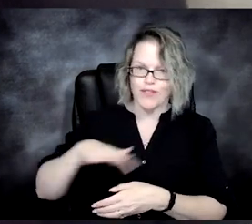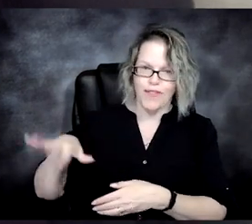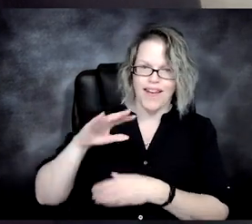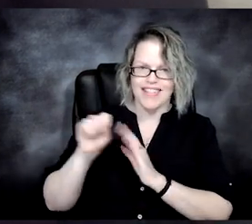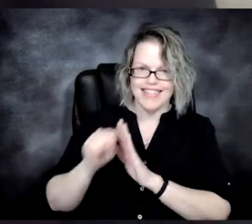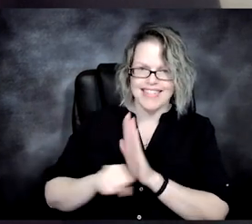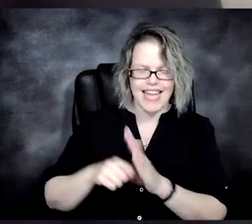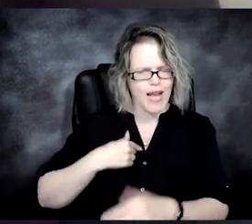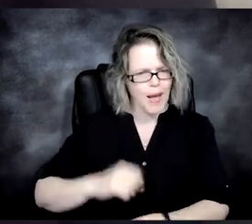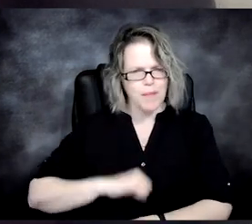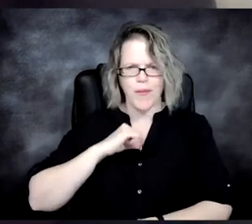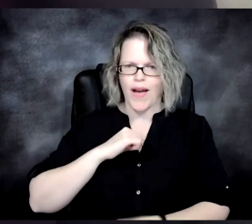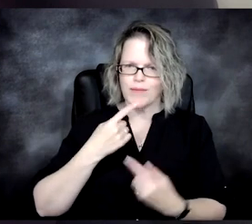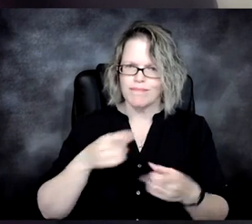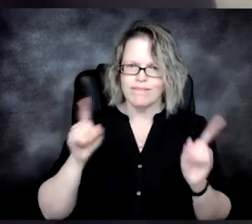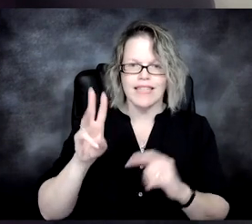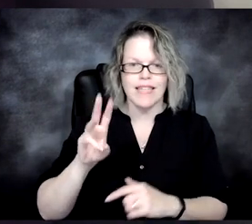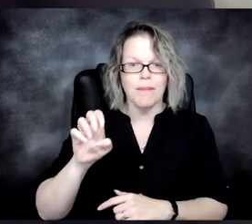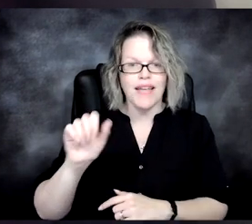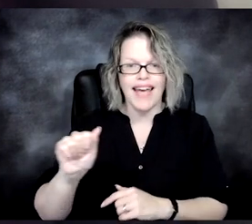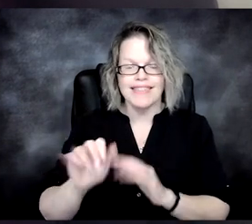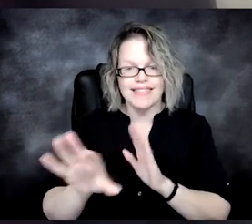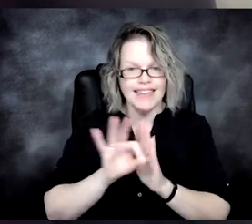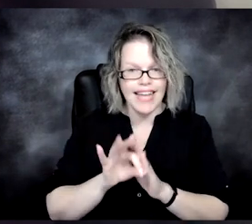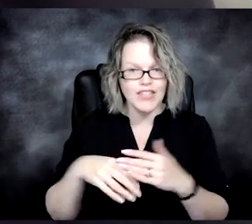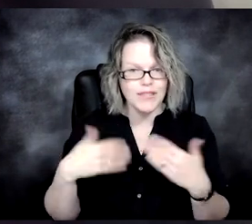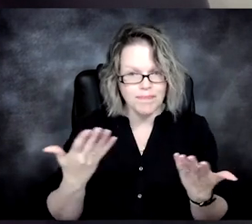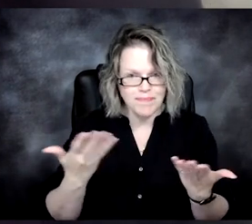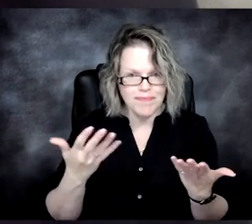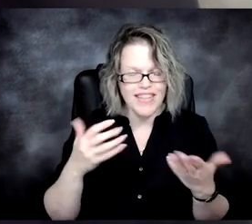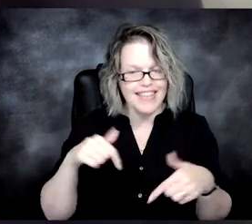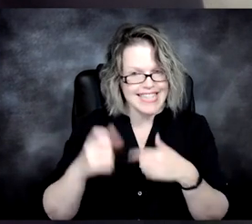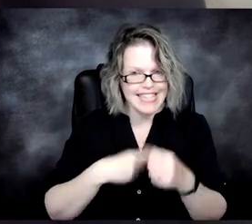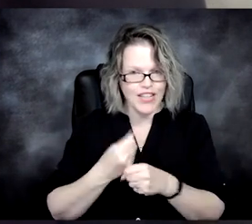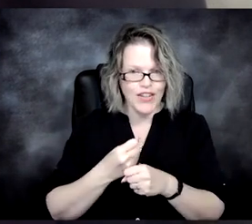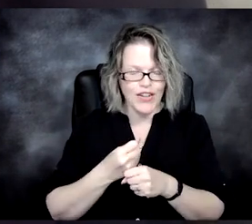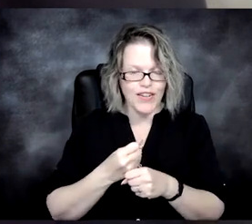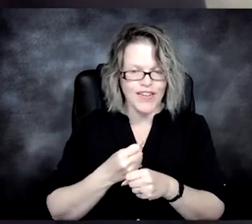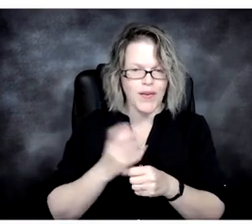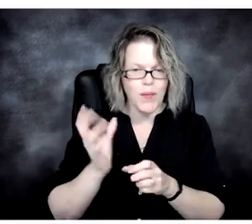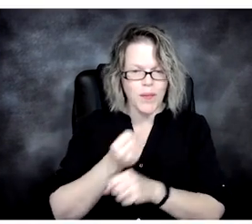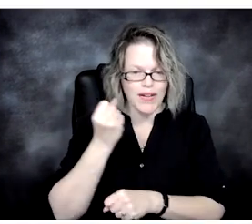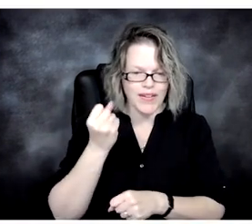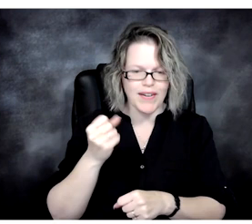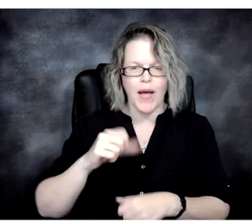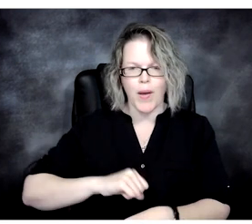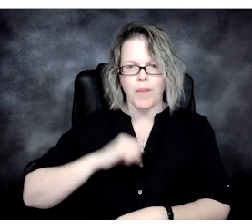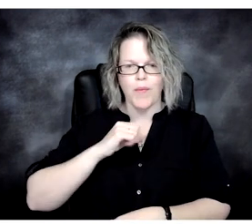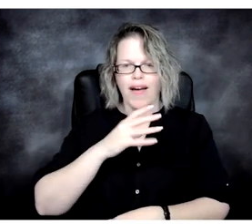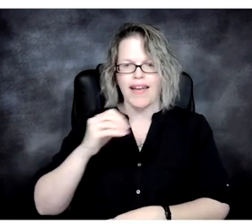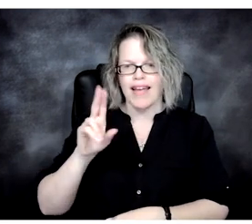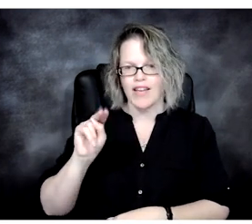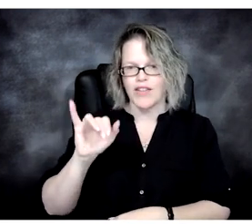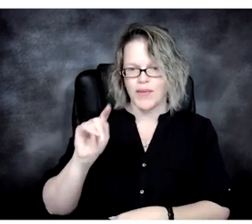great pride to announce that the WEA selection in this year's Superintendent's Art Show is the piece Pride and Unity